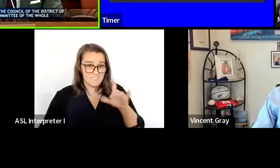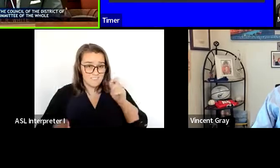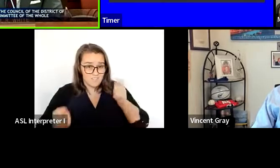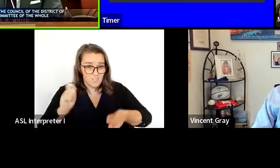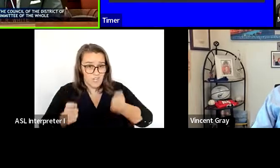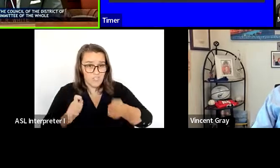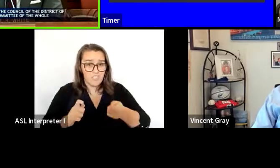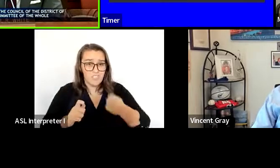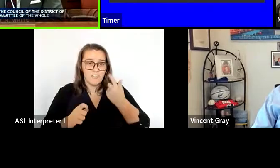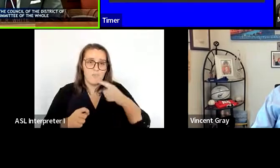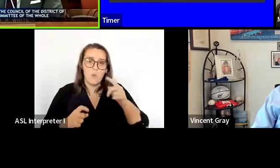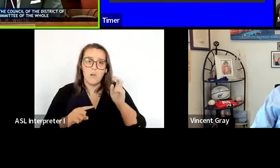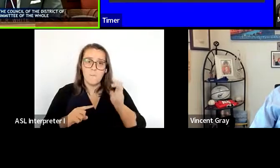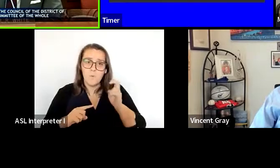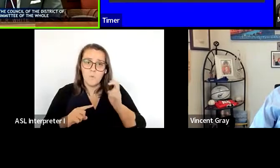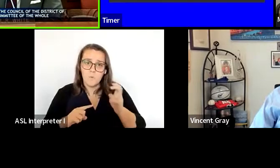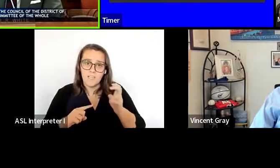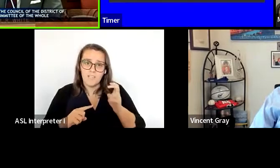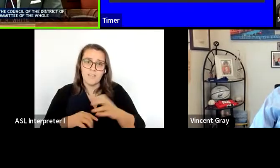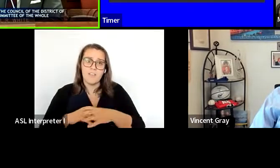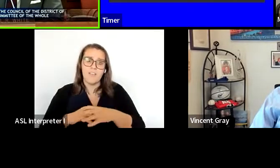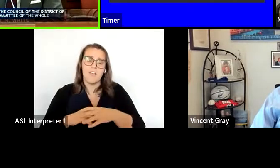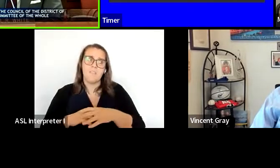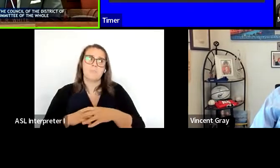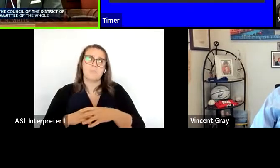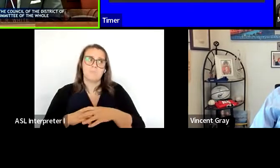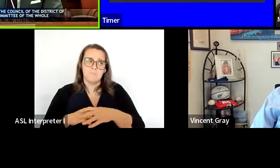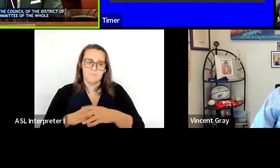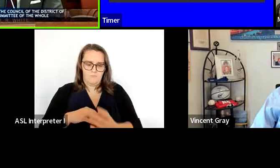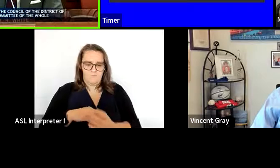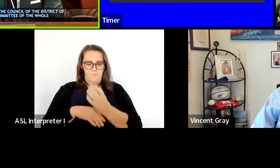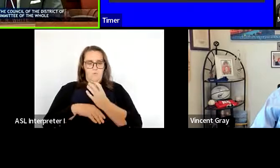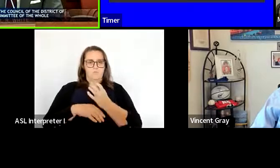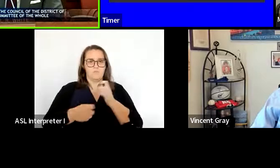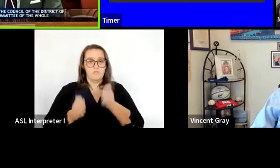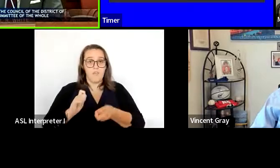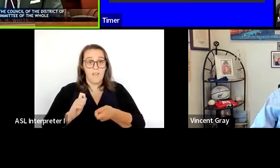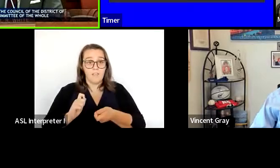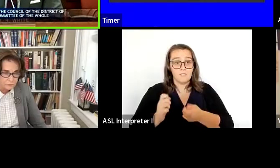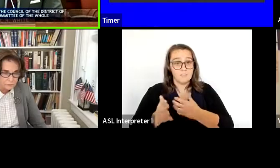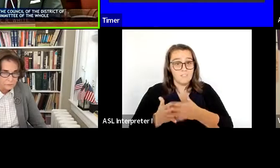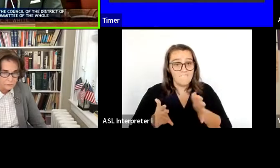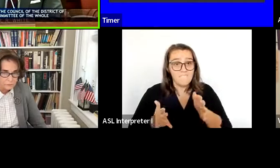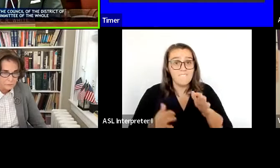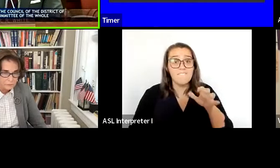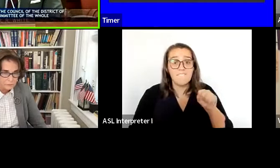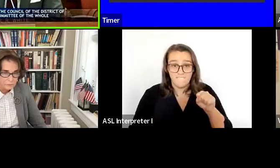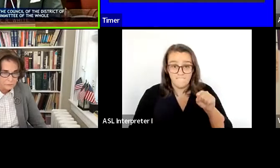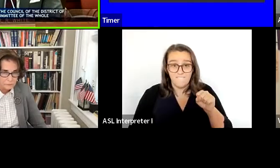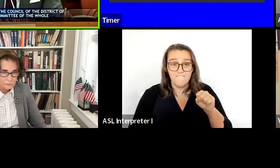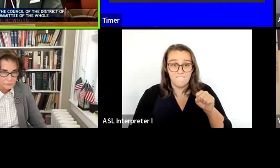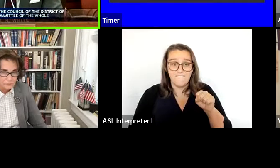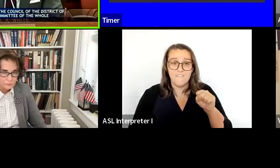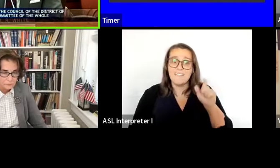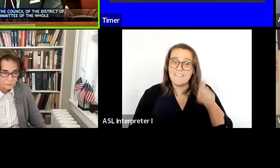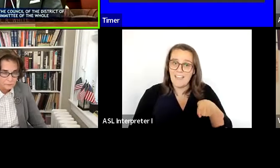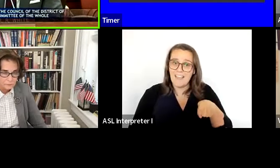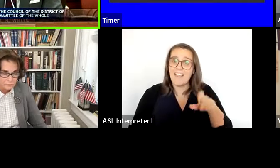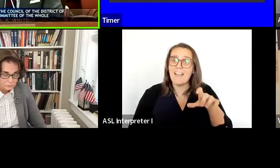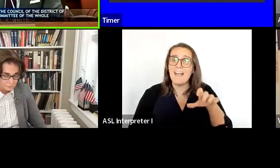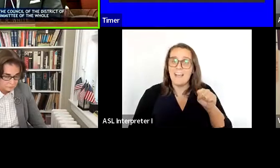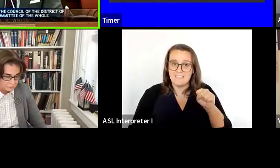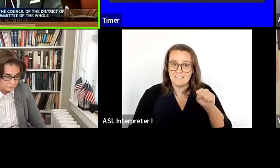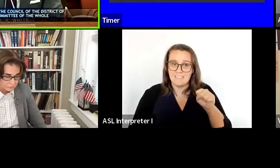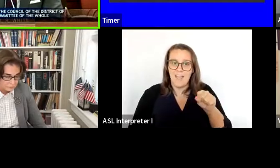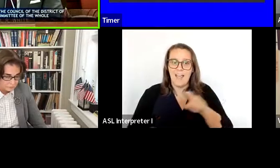commuting practices. And that's going to force us to make some changes as well. They will be difficult. I think they are necessary. I think this is a step